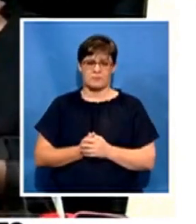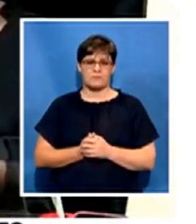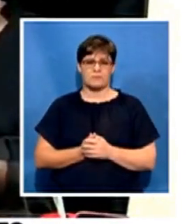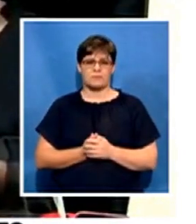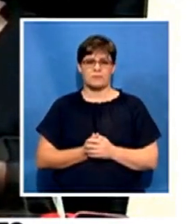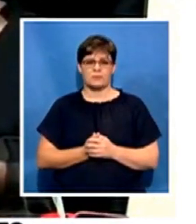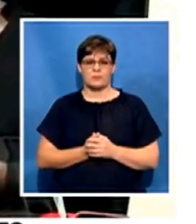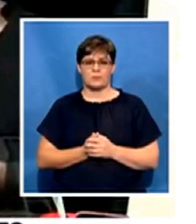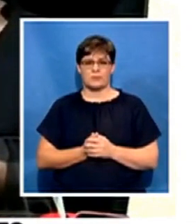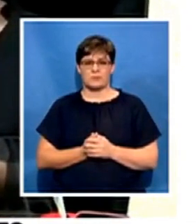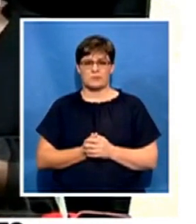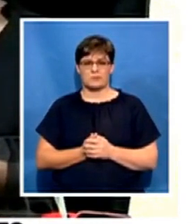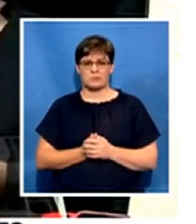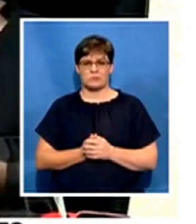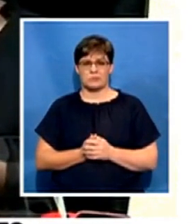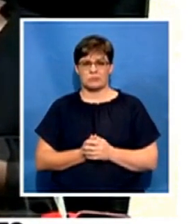Sorry,